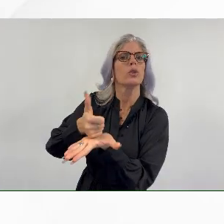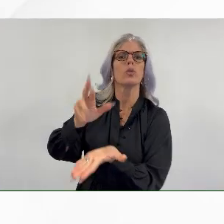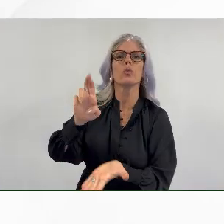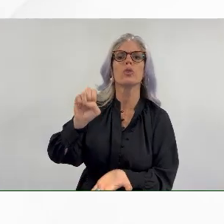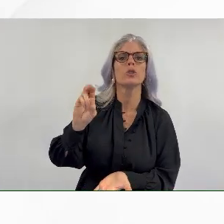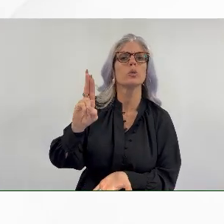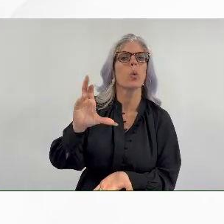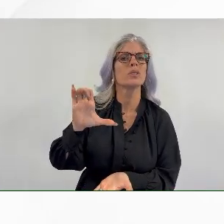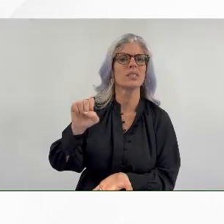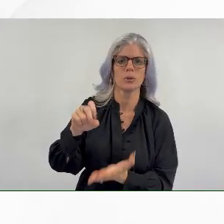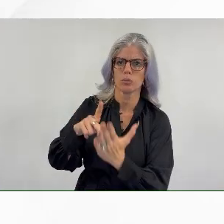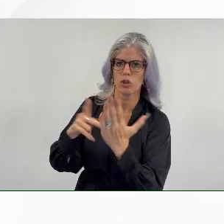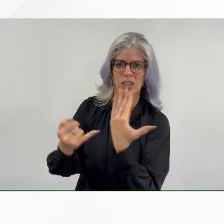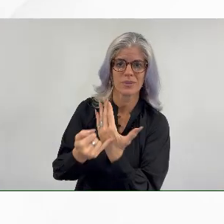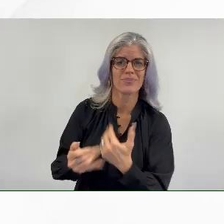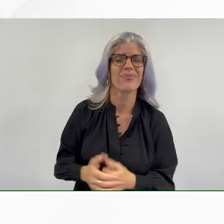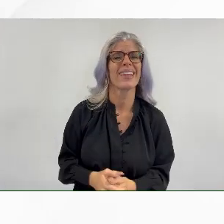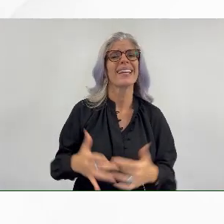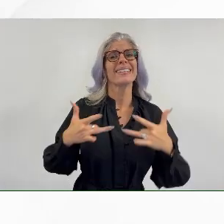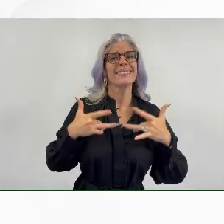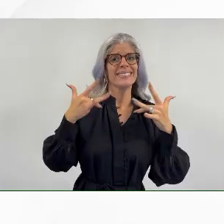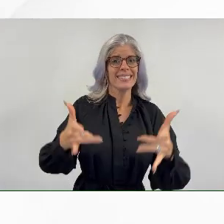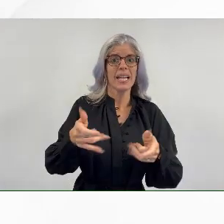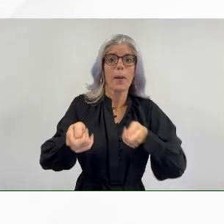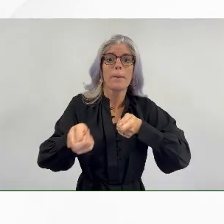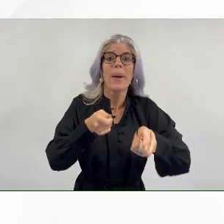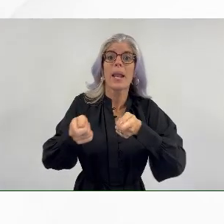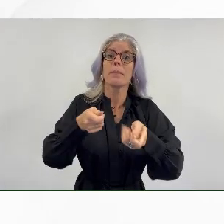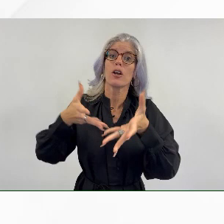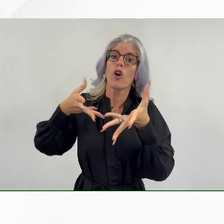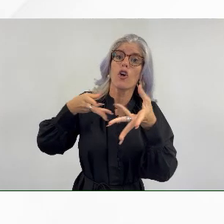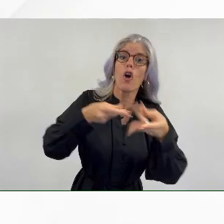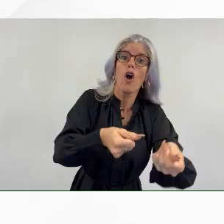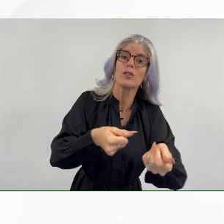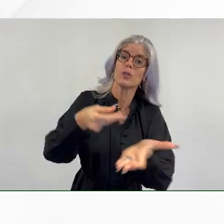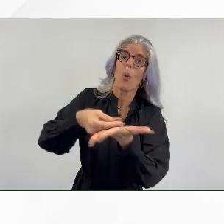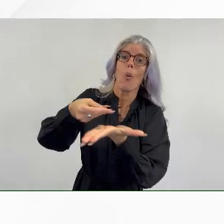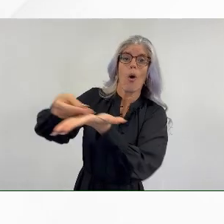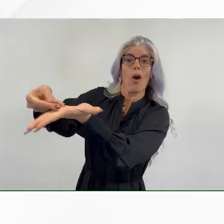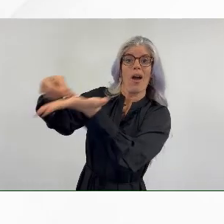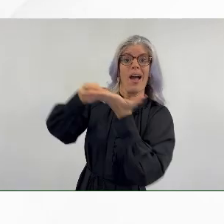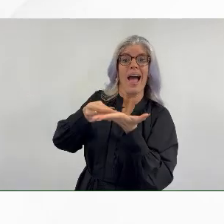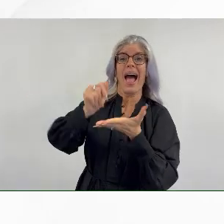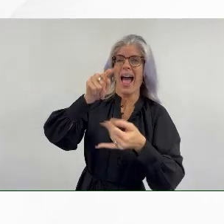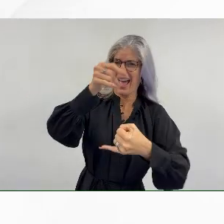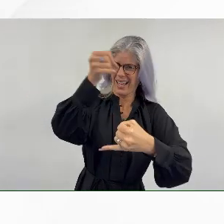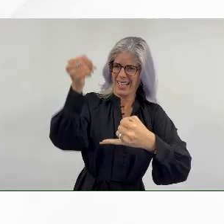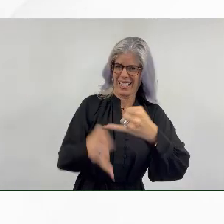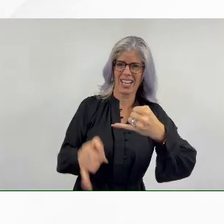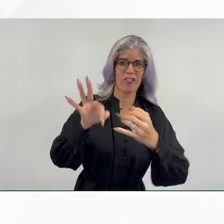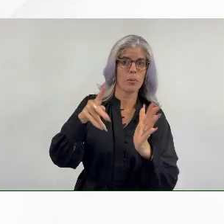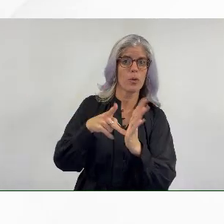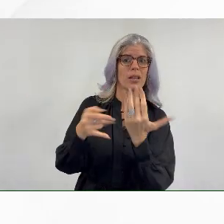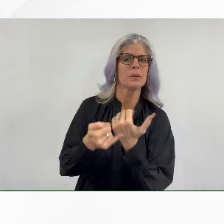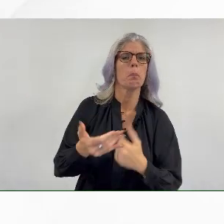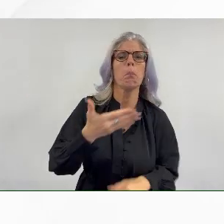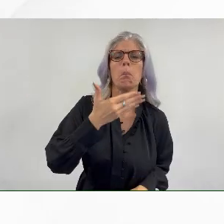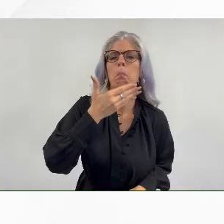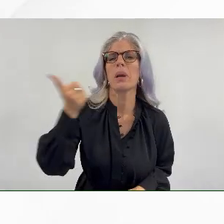should include activity logs, procurement data, invoices, and proof of payments.